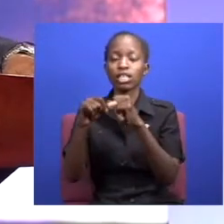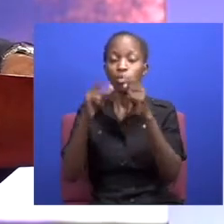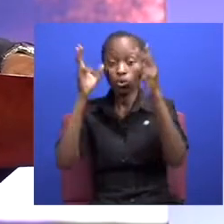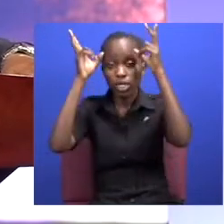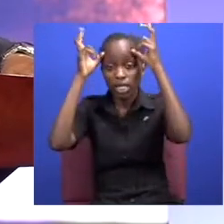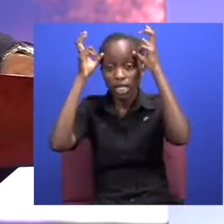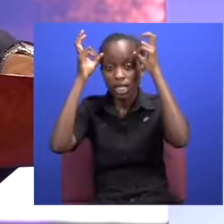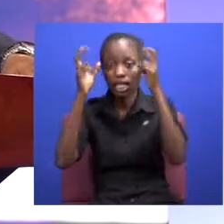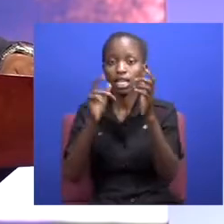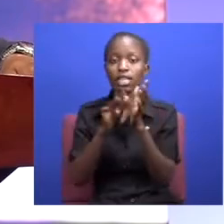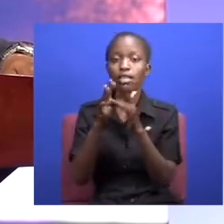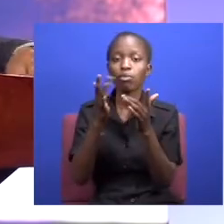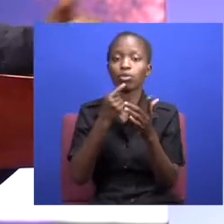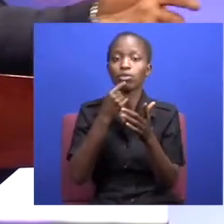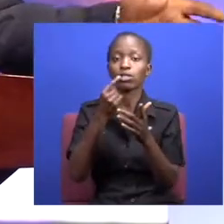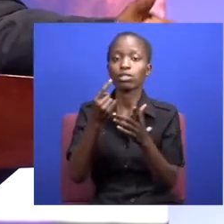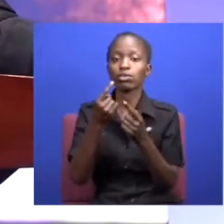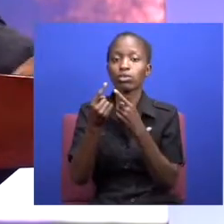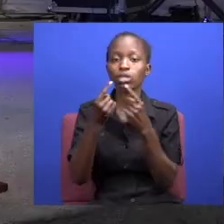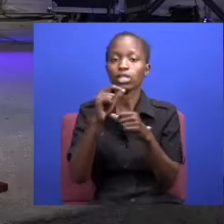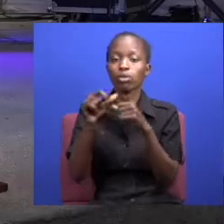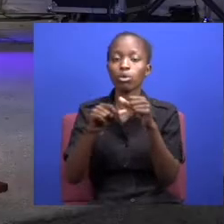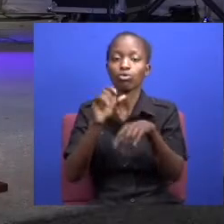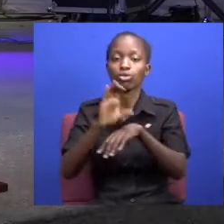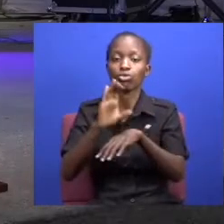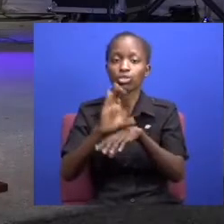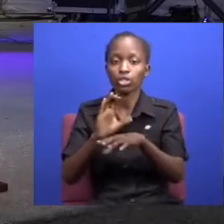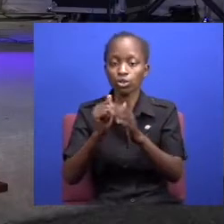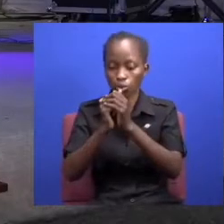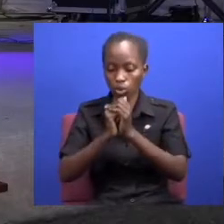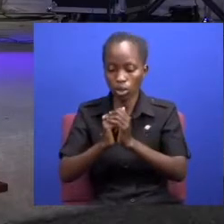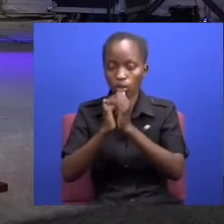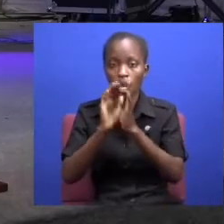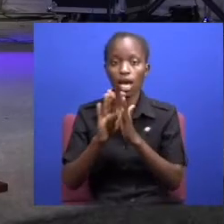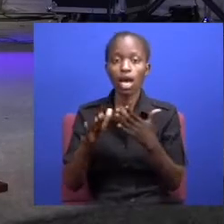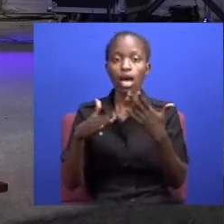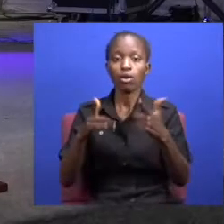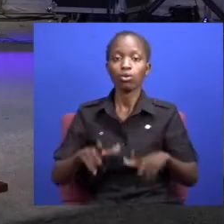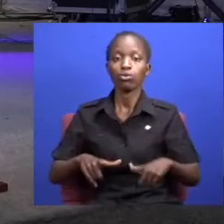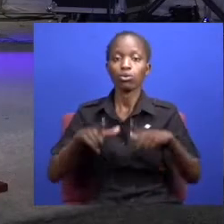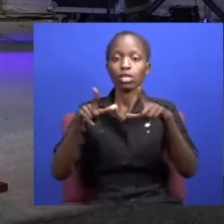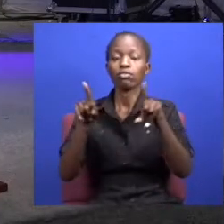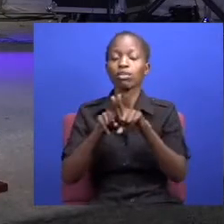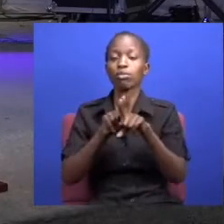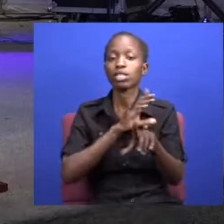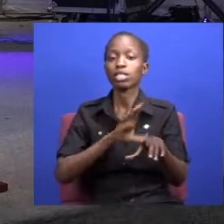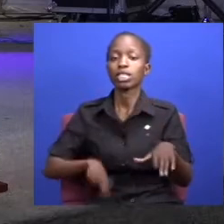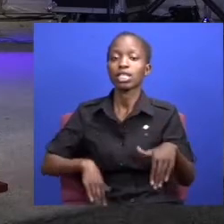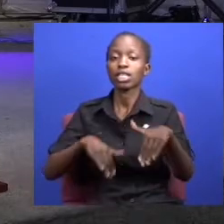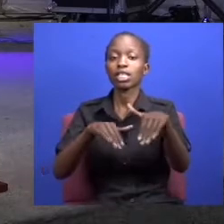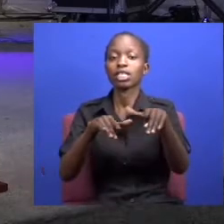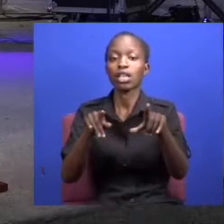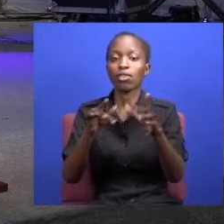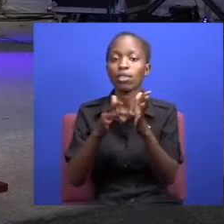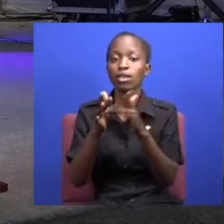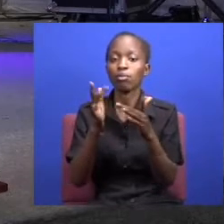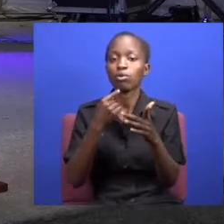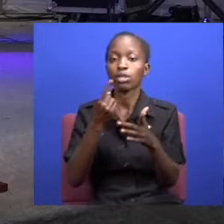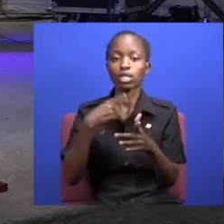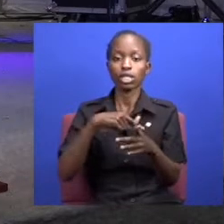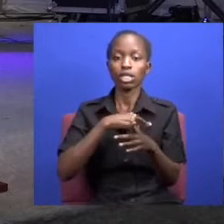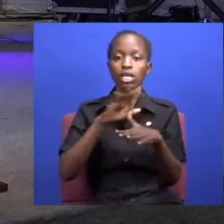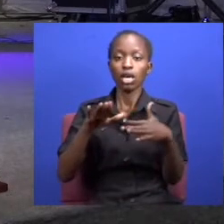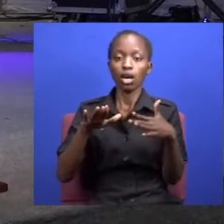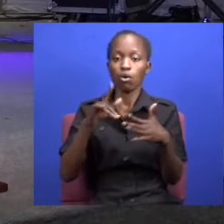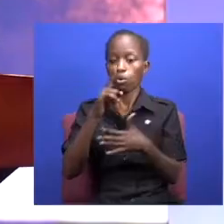Satan. The Bible tells us about church, about worship, about how to live as a Christian. The Bible tells us about what to